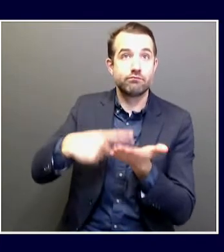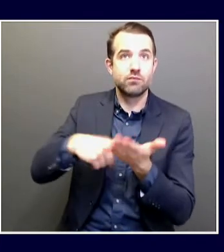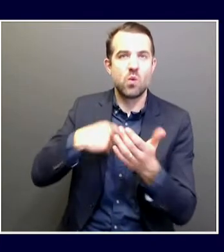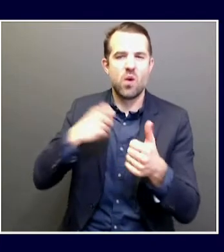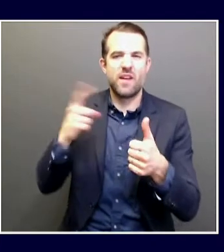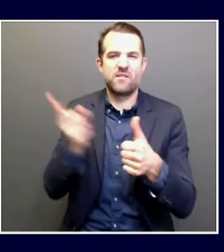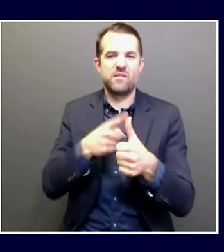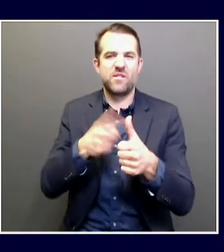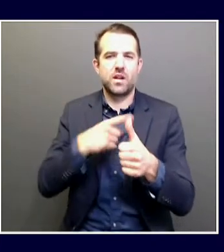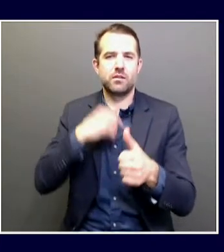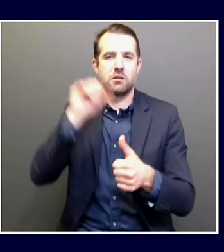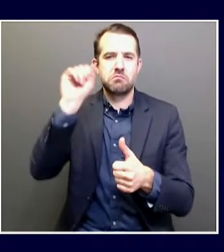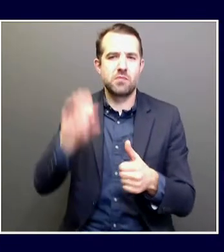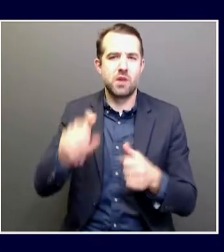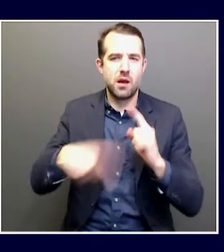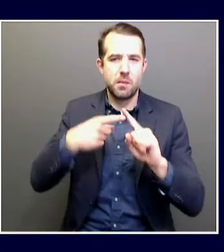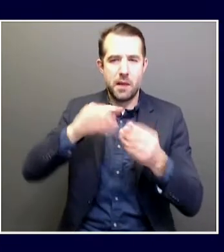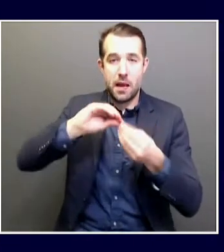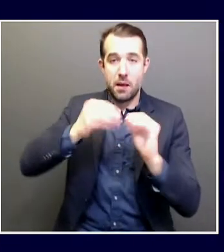approximately